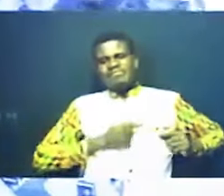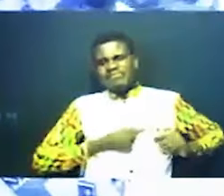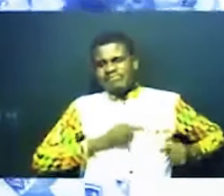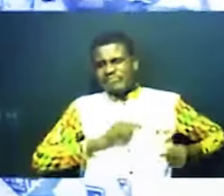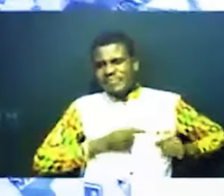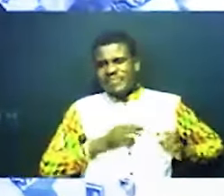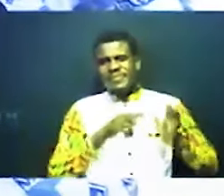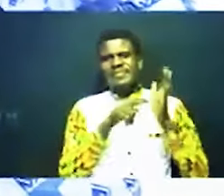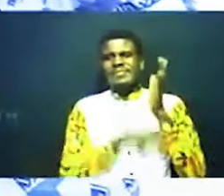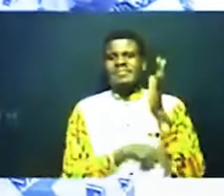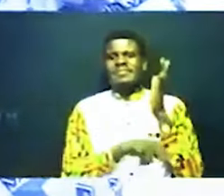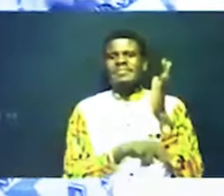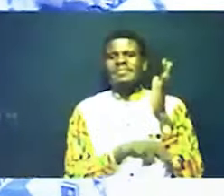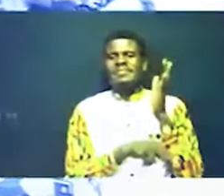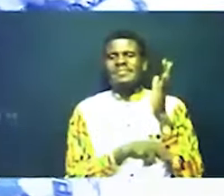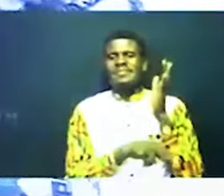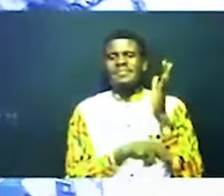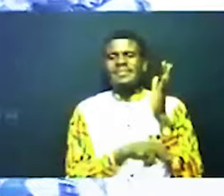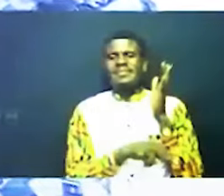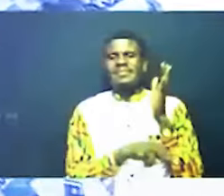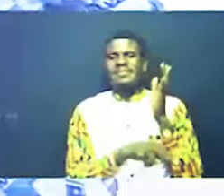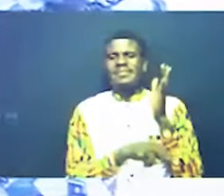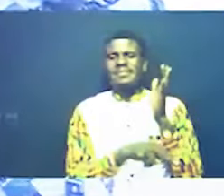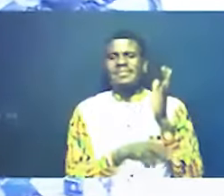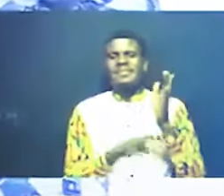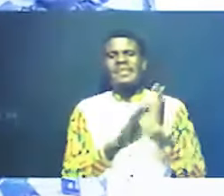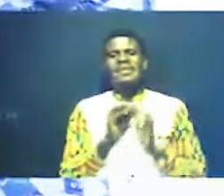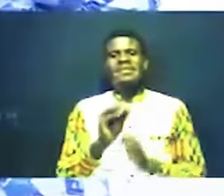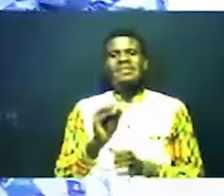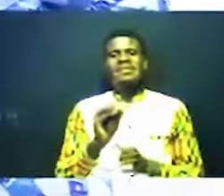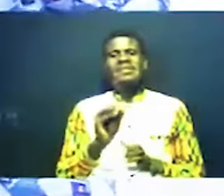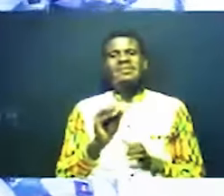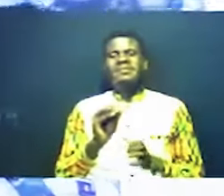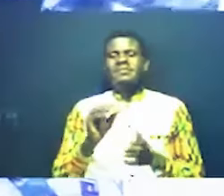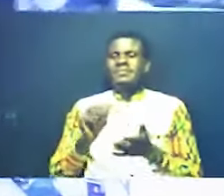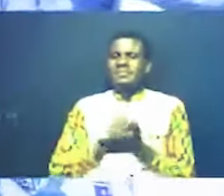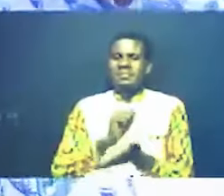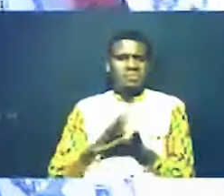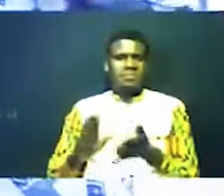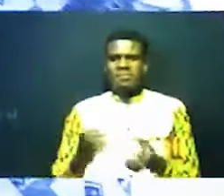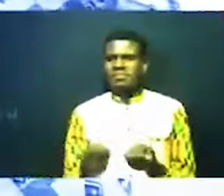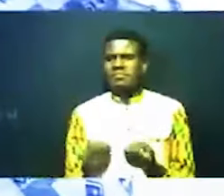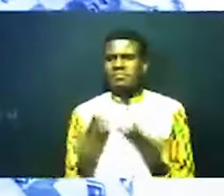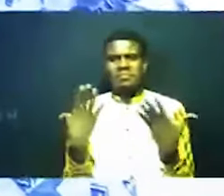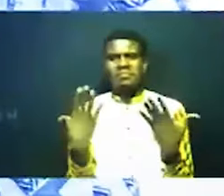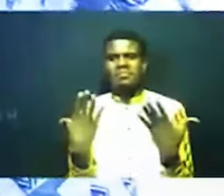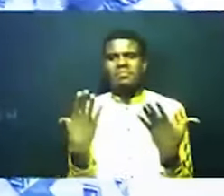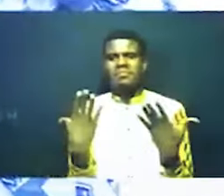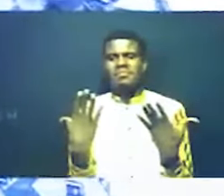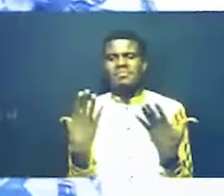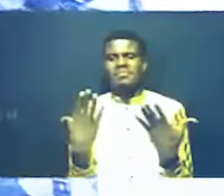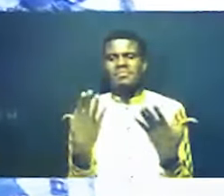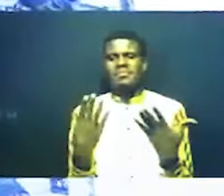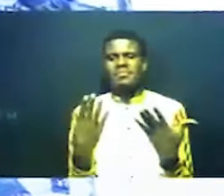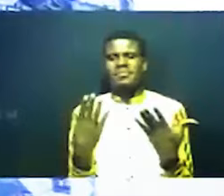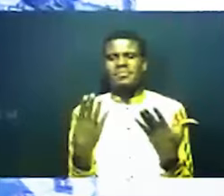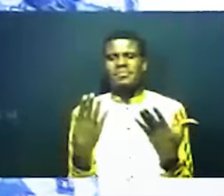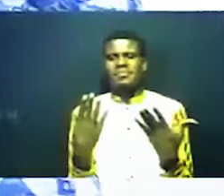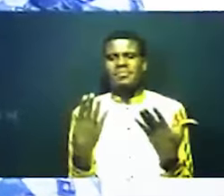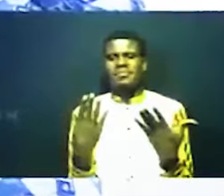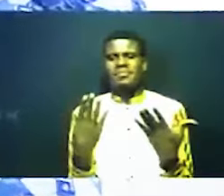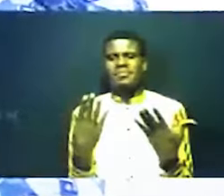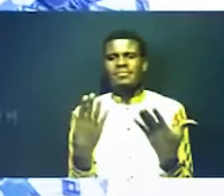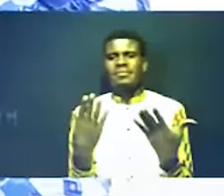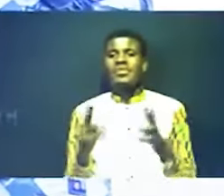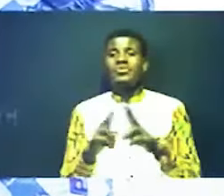ahania osua yaudienu. And defile many na people. Ama amesei dodo. So bitterness is like